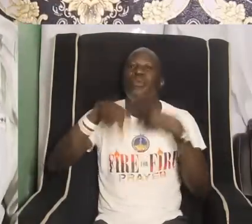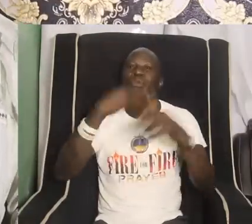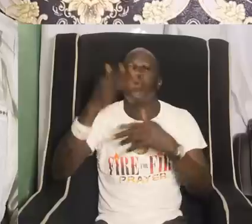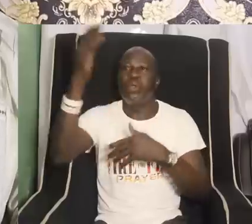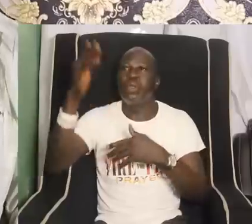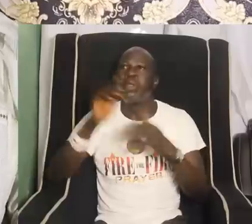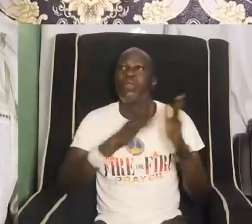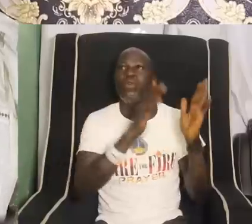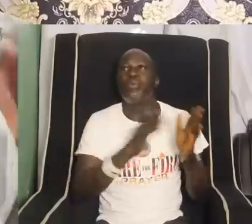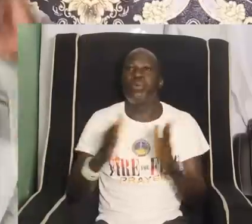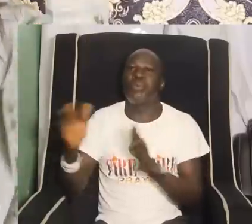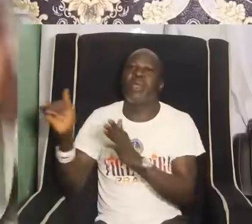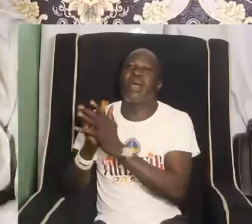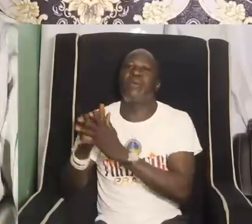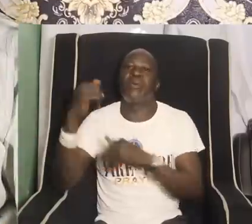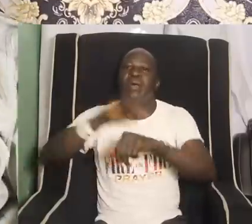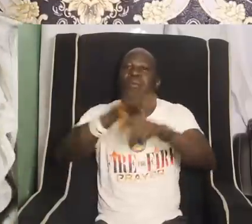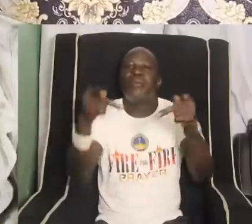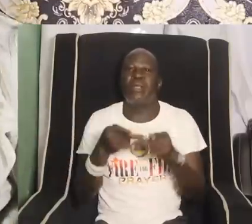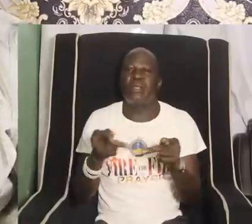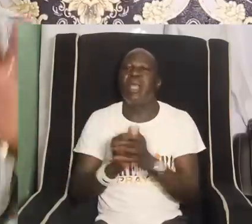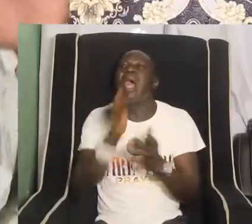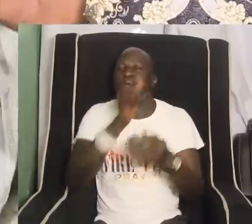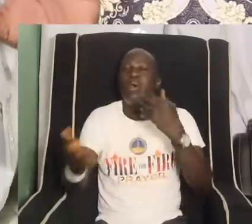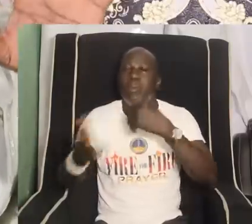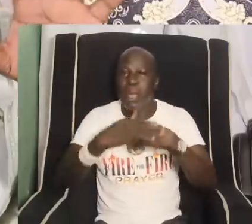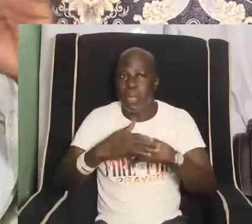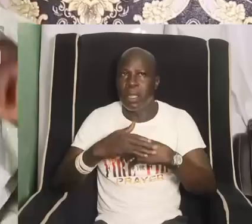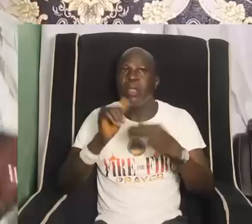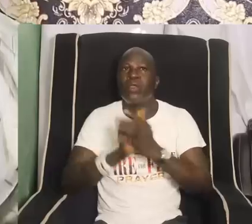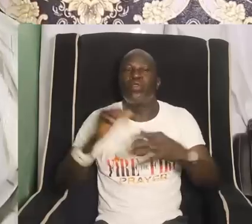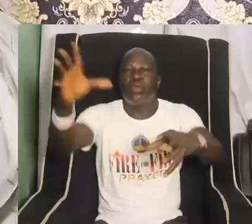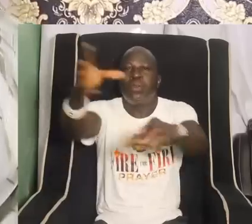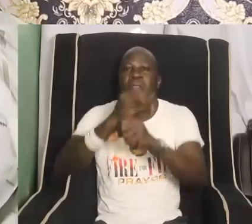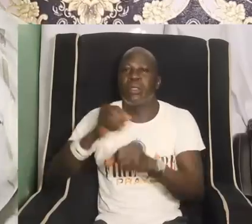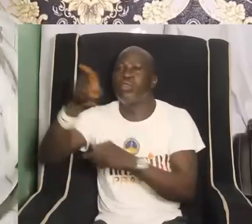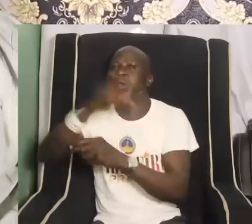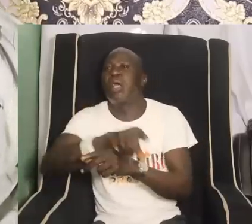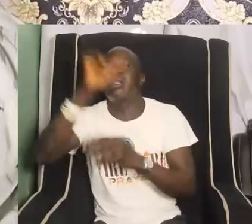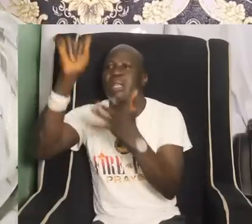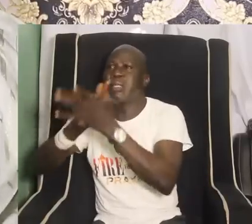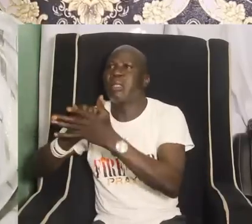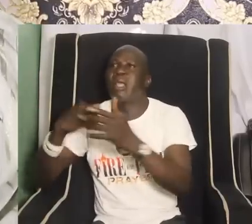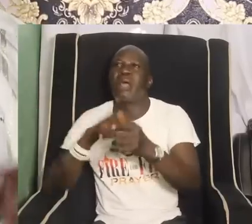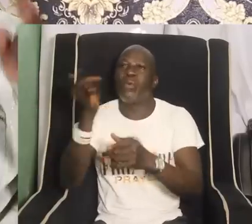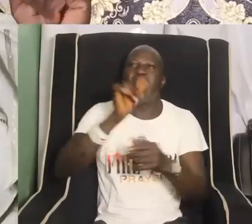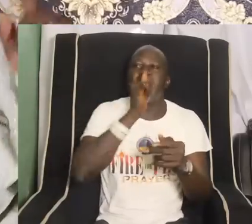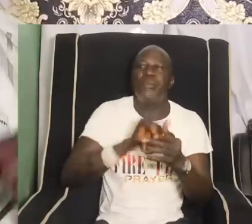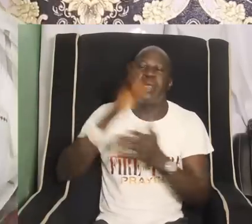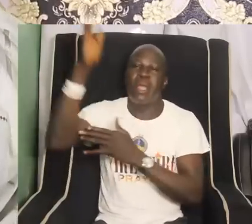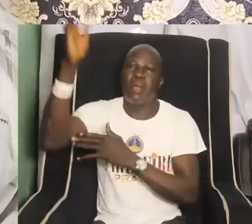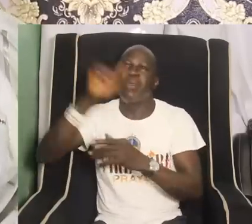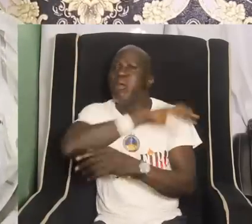no money. The Bible says, no sun and moon. Christ is their life. One must not